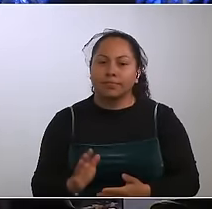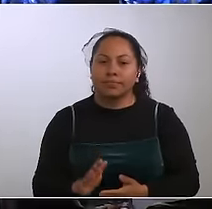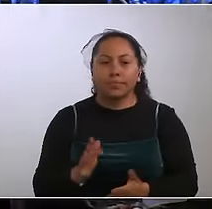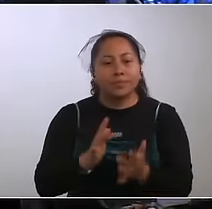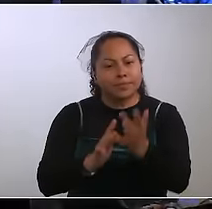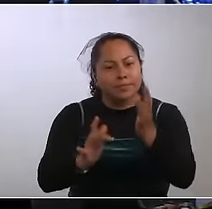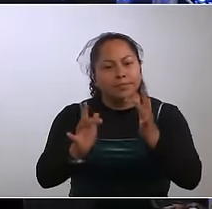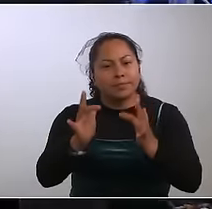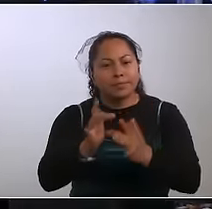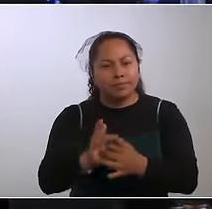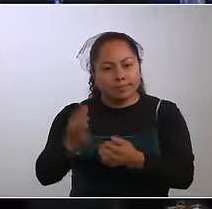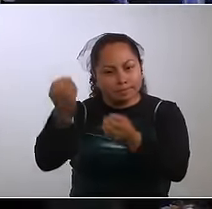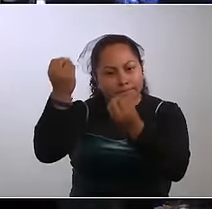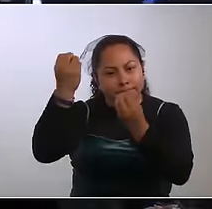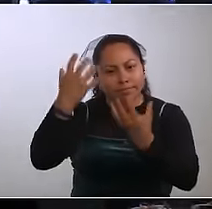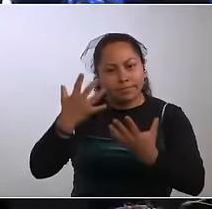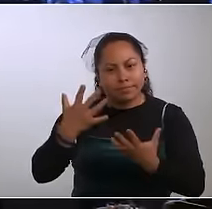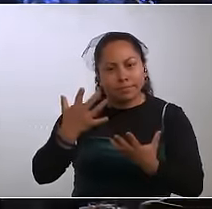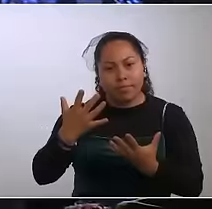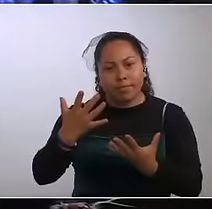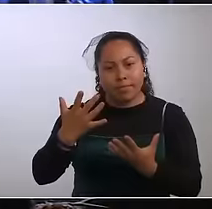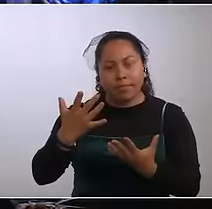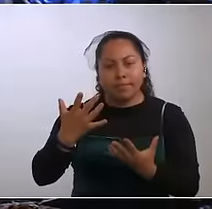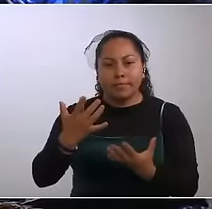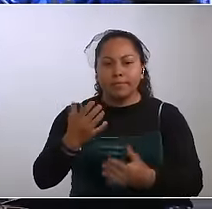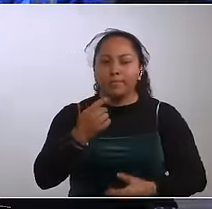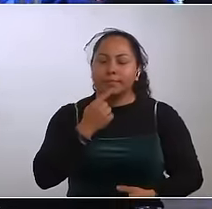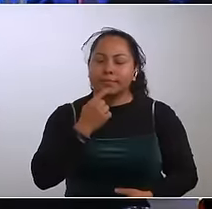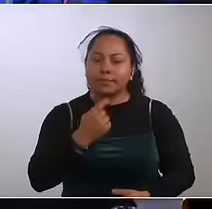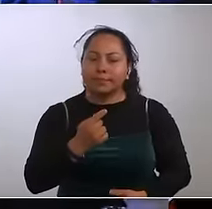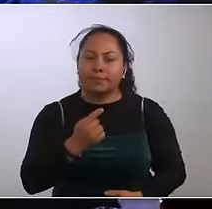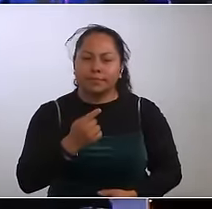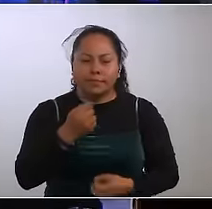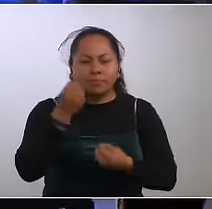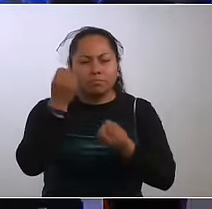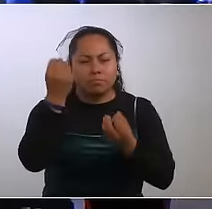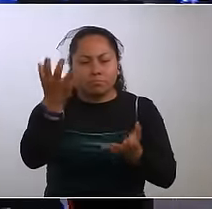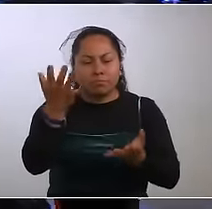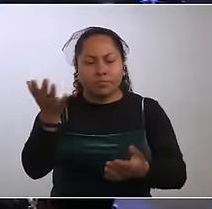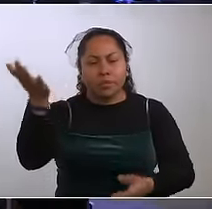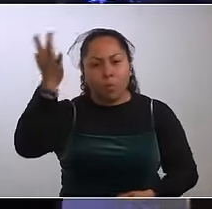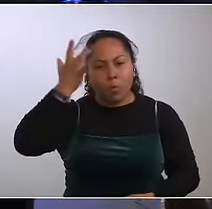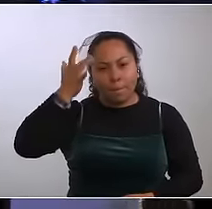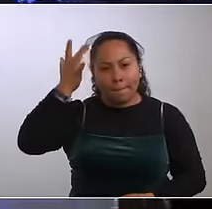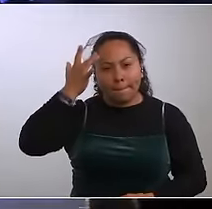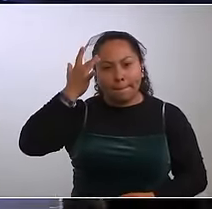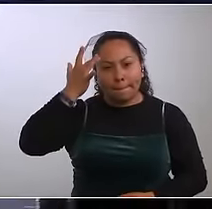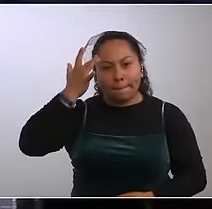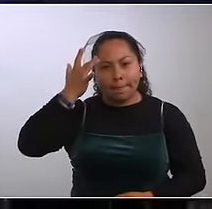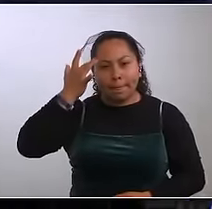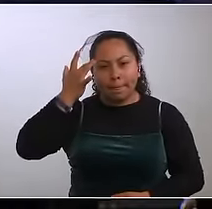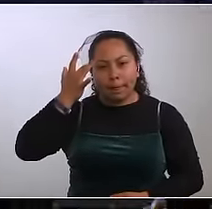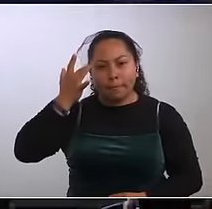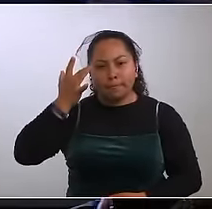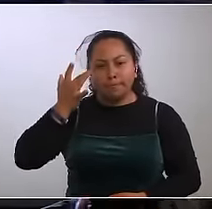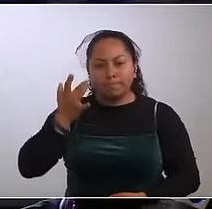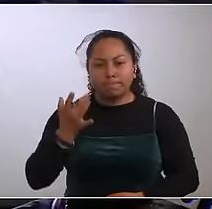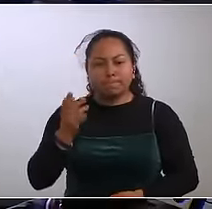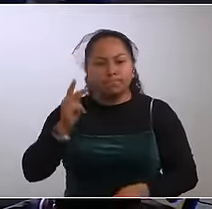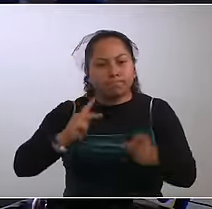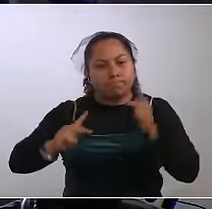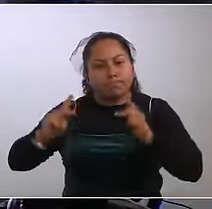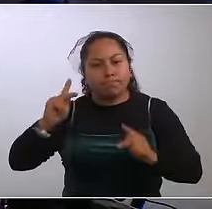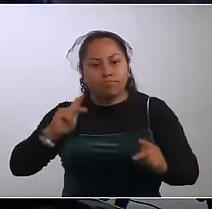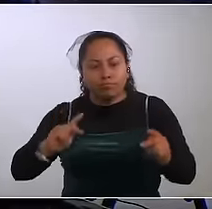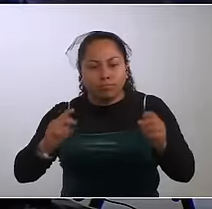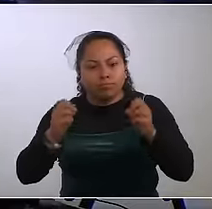Jesus said this to me. Jesús dijo esto a mí. He said, let me tell you why. Dije, my people have lost passion. Porque han perdido pasión mi pueblo. For